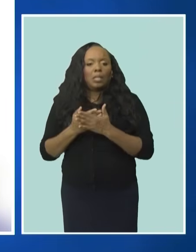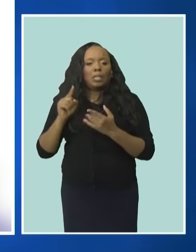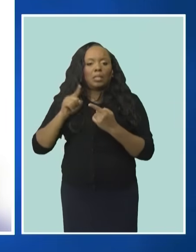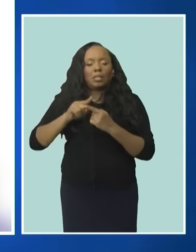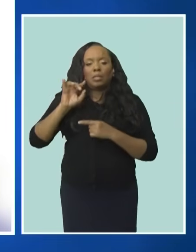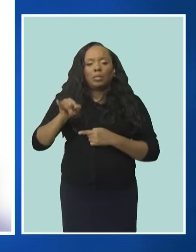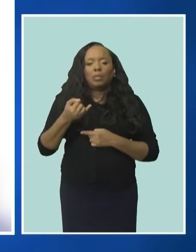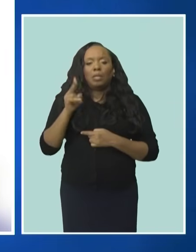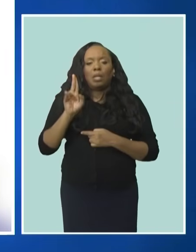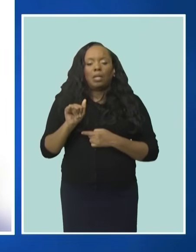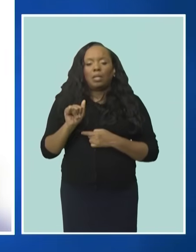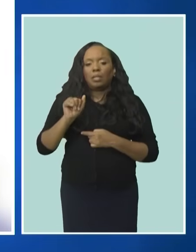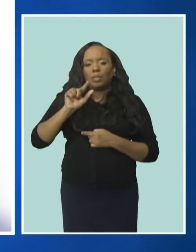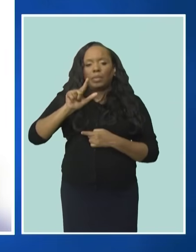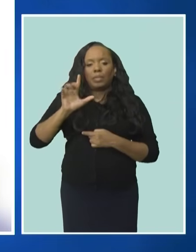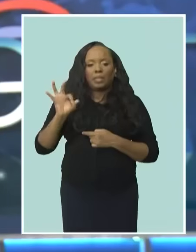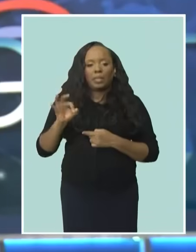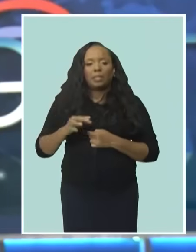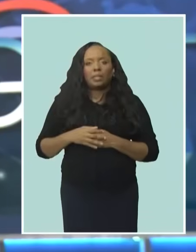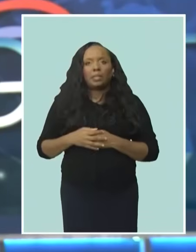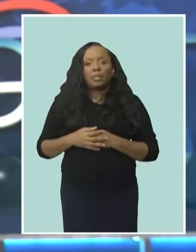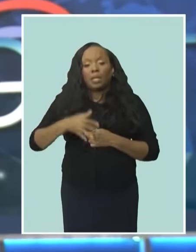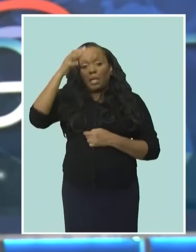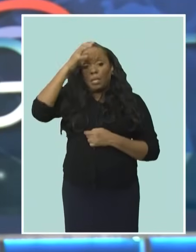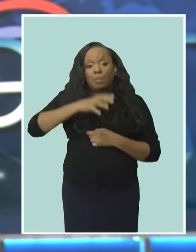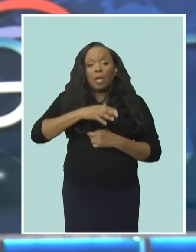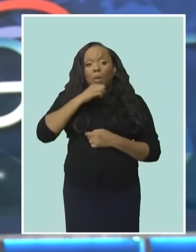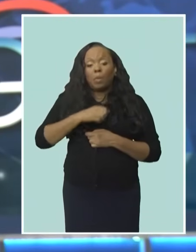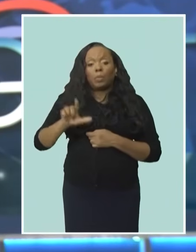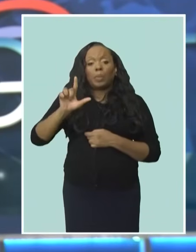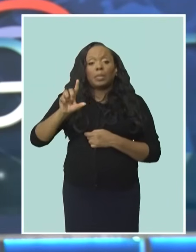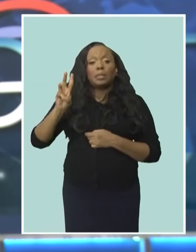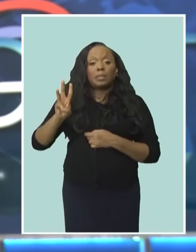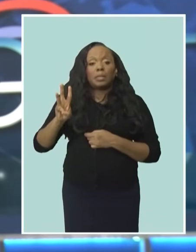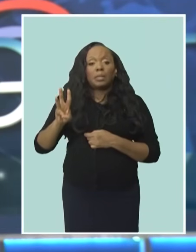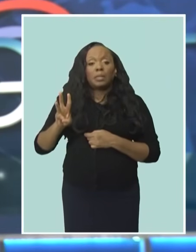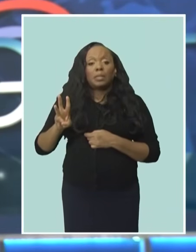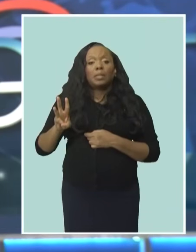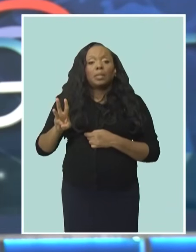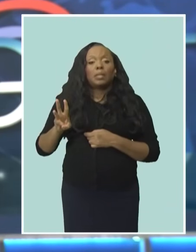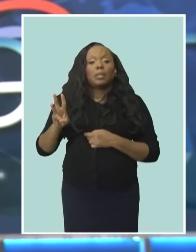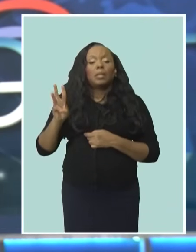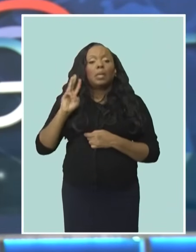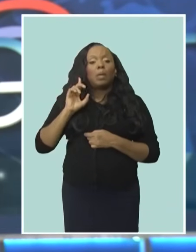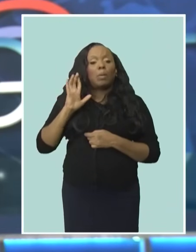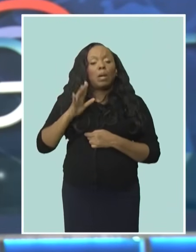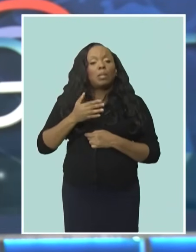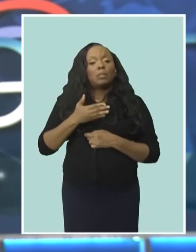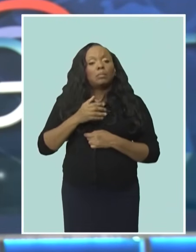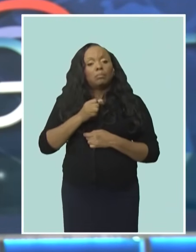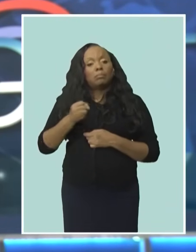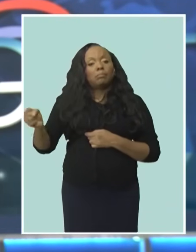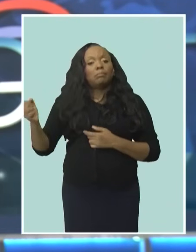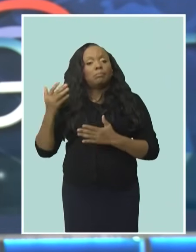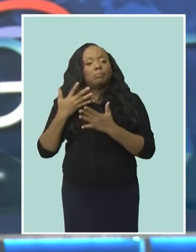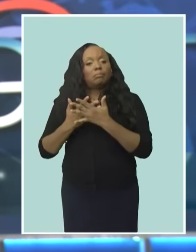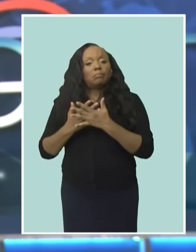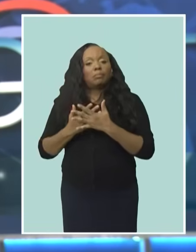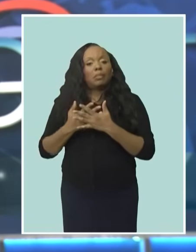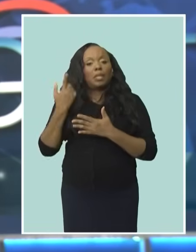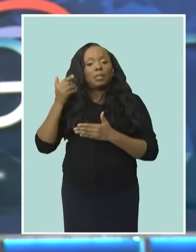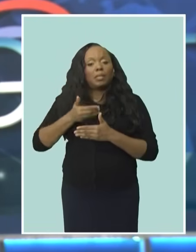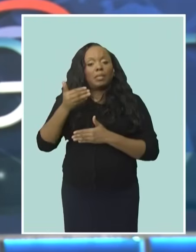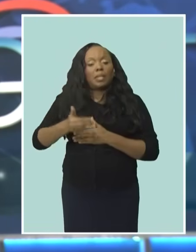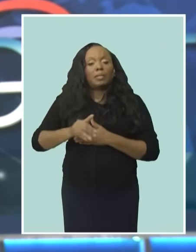until July 29th. Meanwhile, a 26-year-old man will spend the next 28 days on remand at the